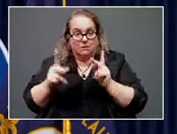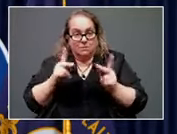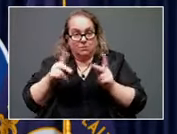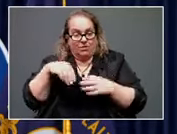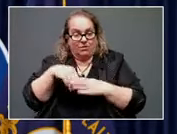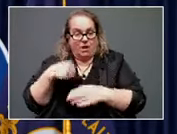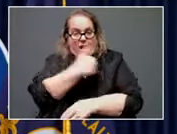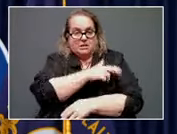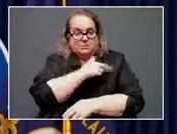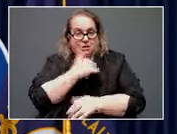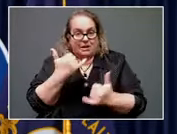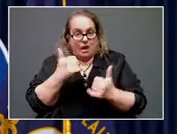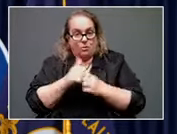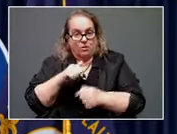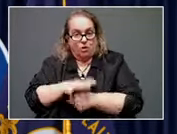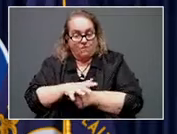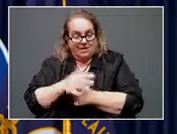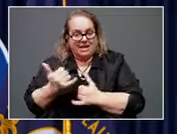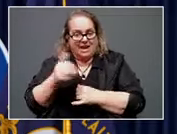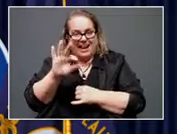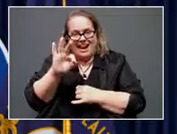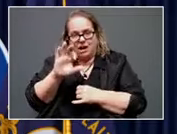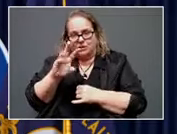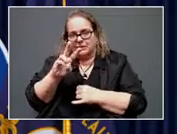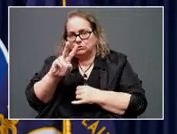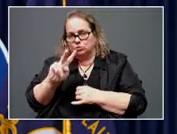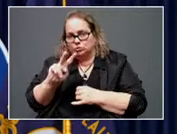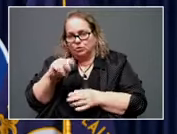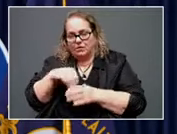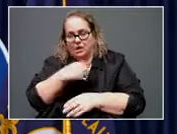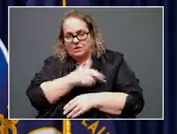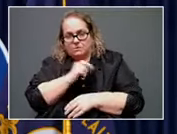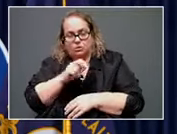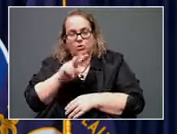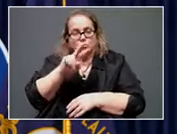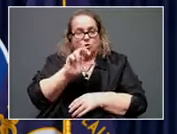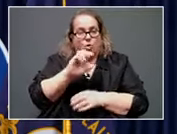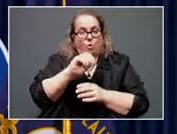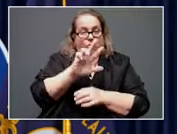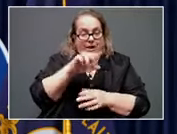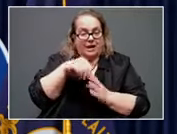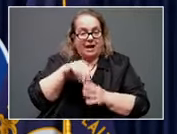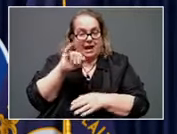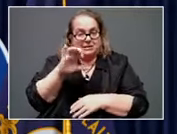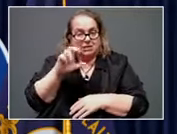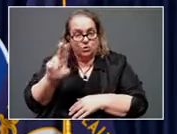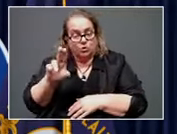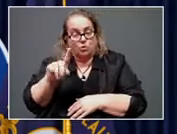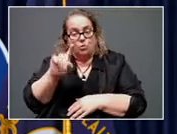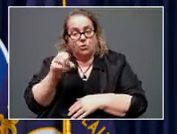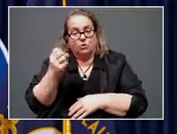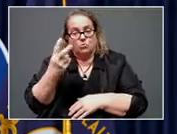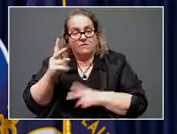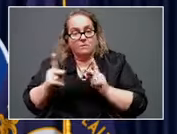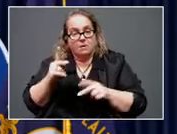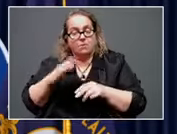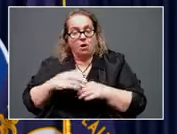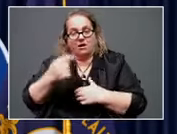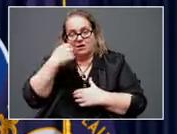now 962, 203 people in the ICU, 112 people on